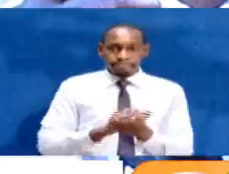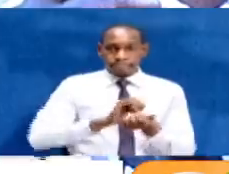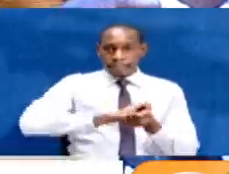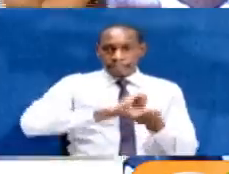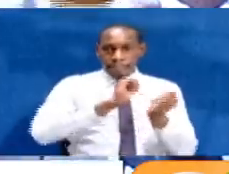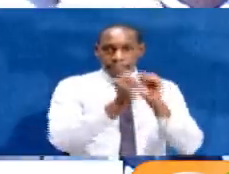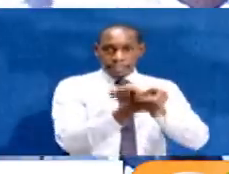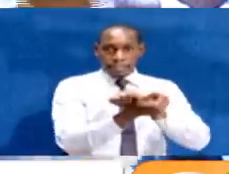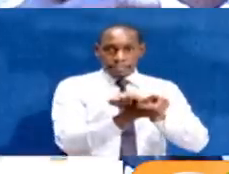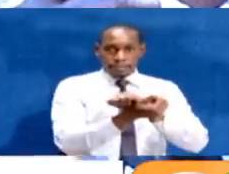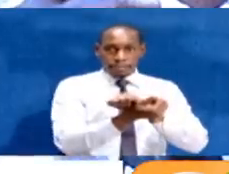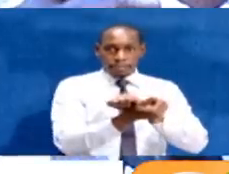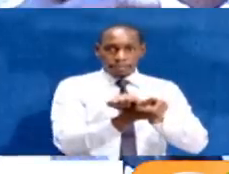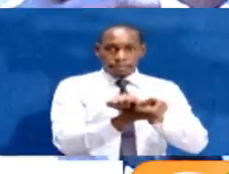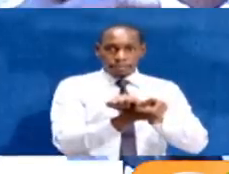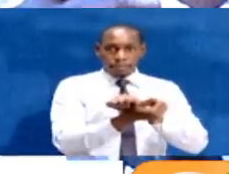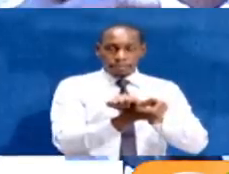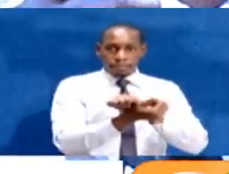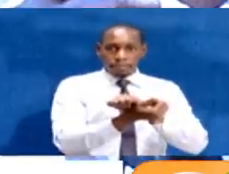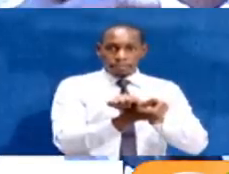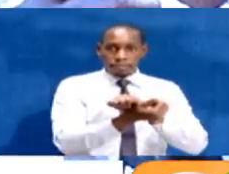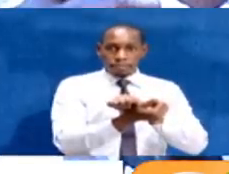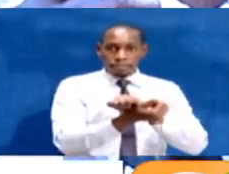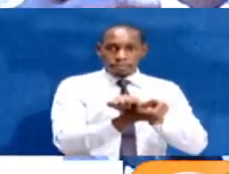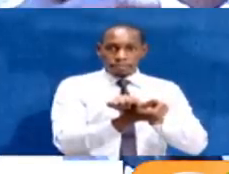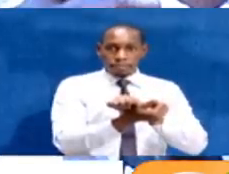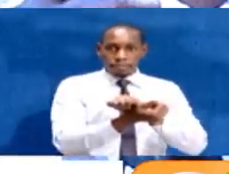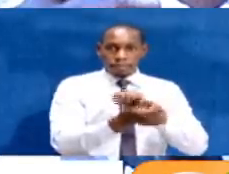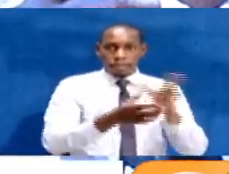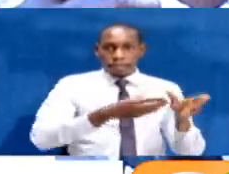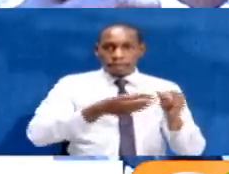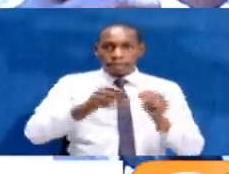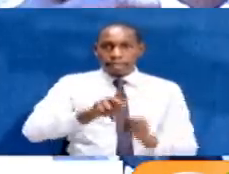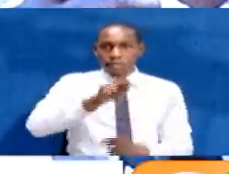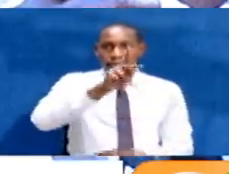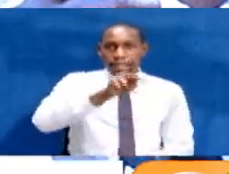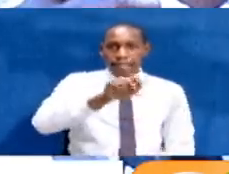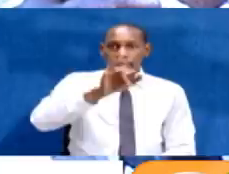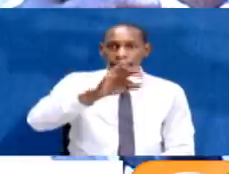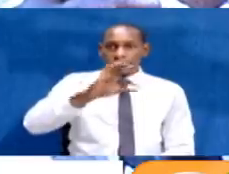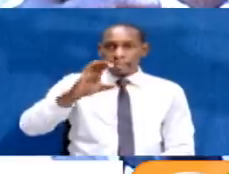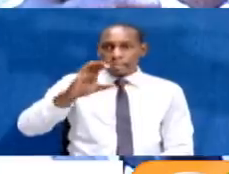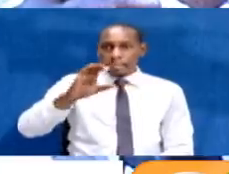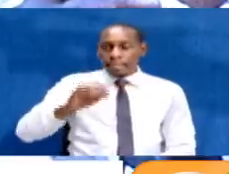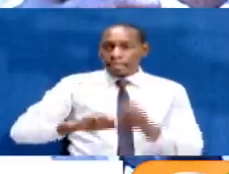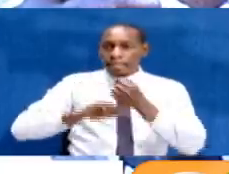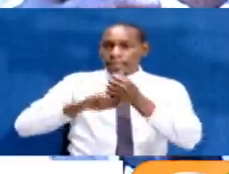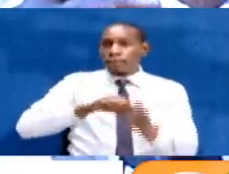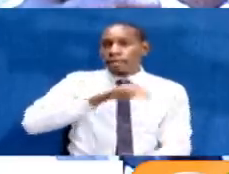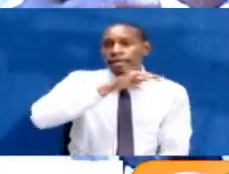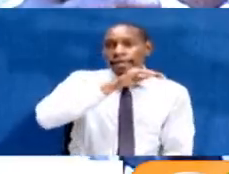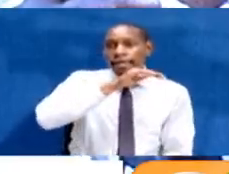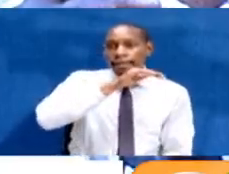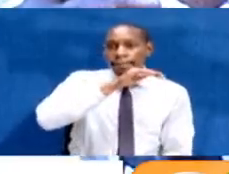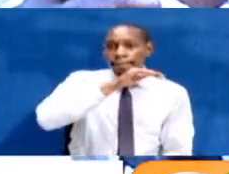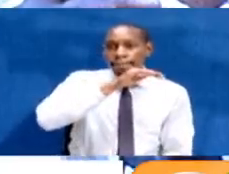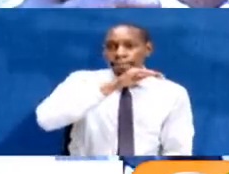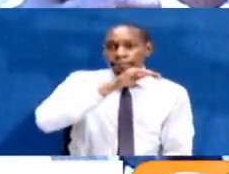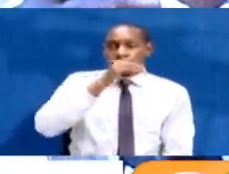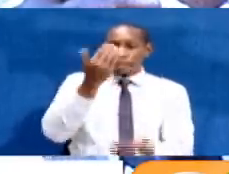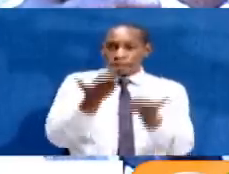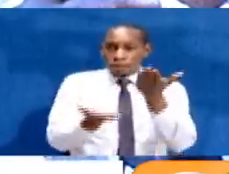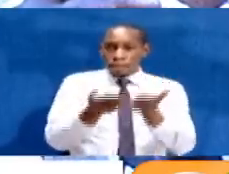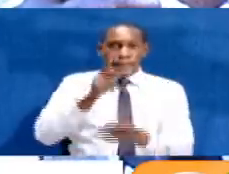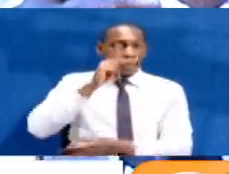shifted and turned up, and we saw him on the steps of KICC supporting Raila Odinga.